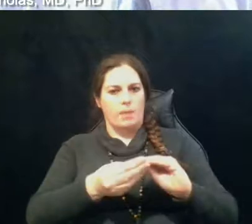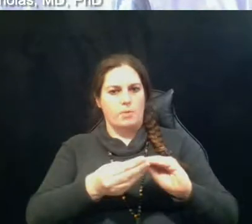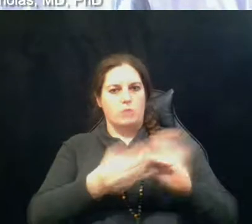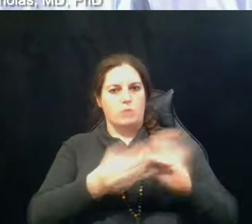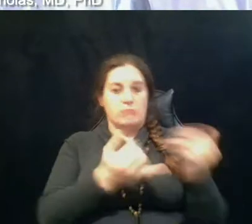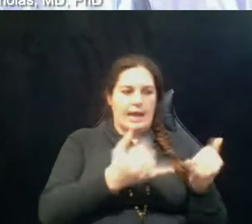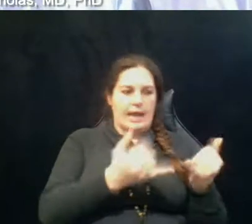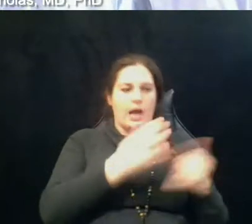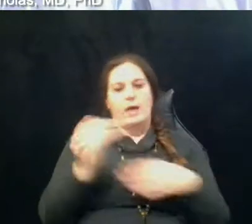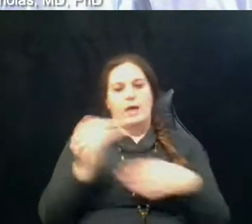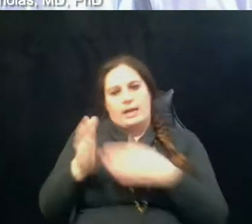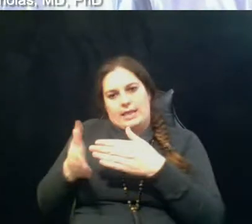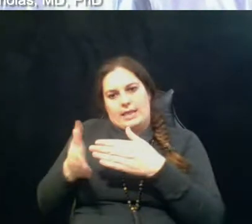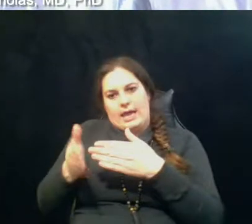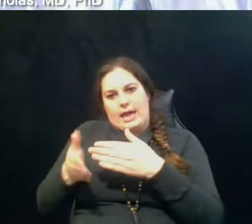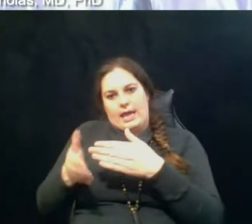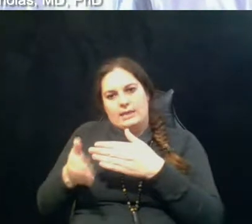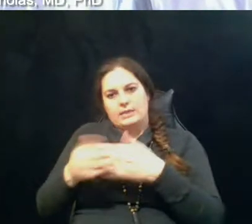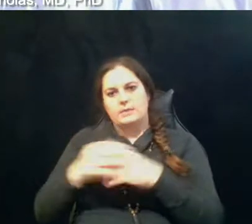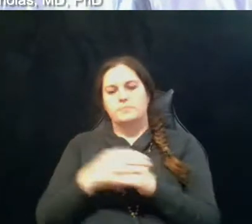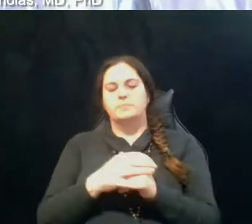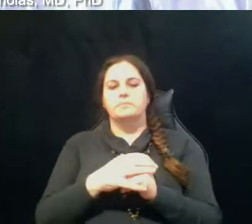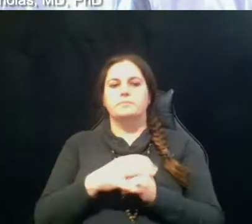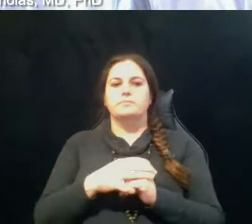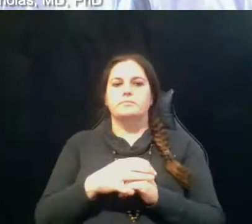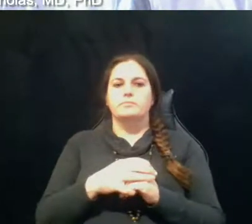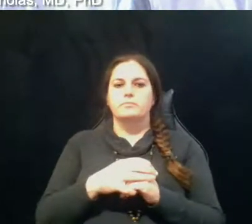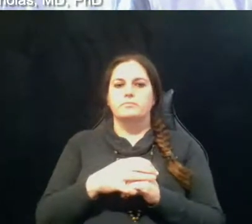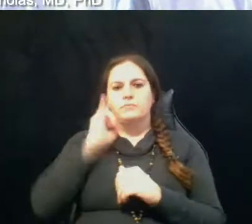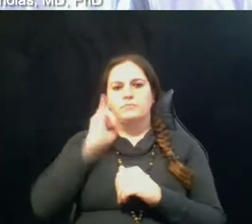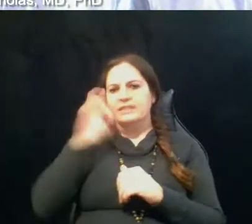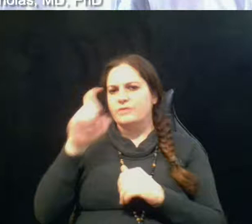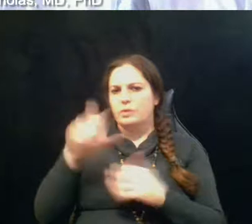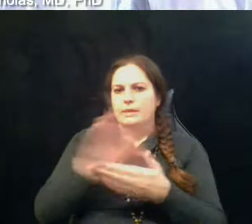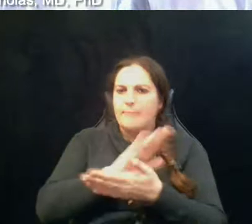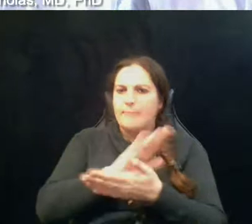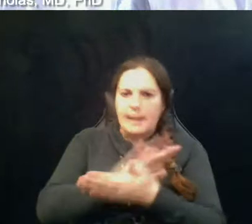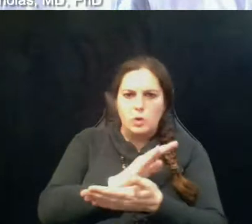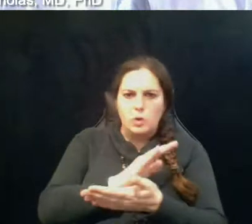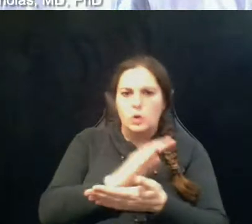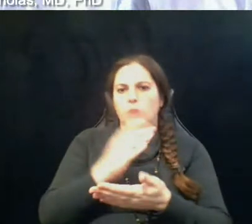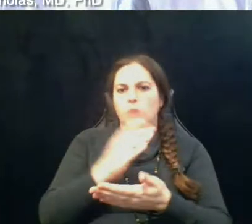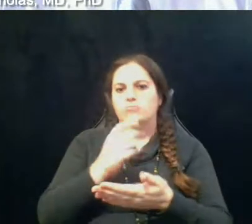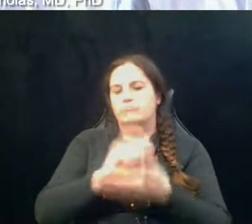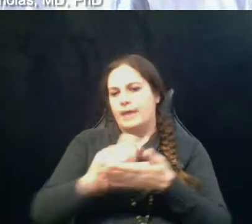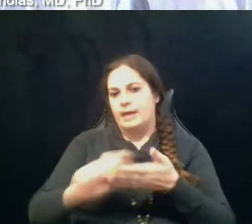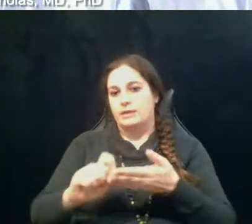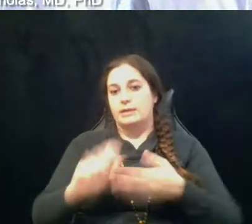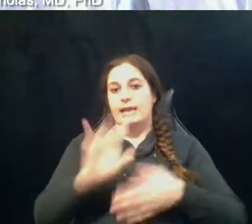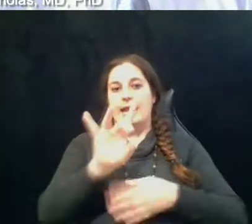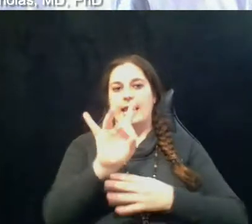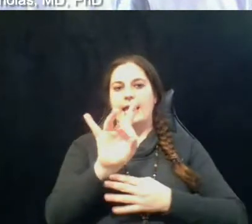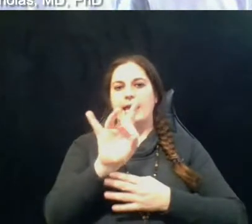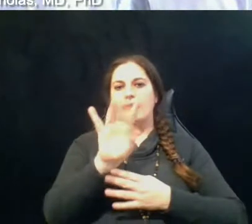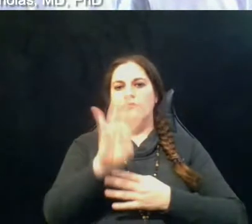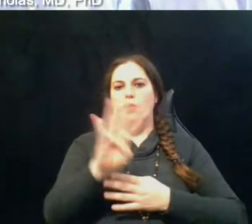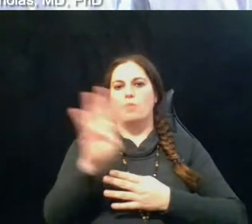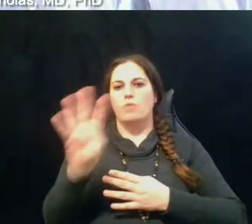need to go get something to write it down with or remember it with. And that number is